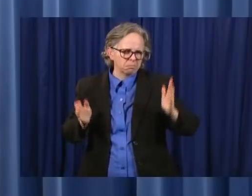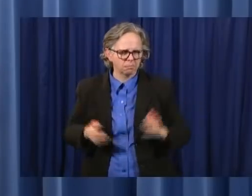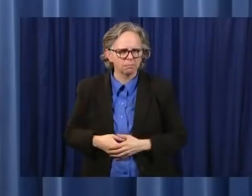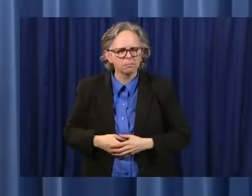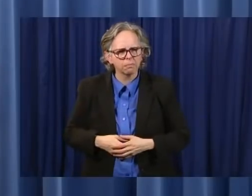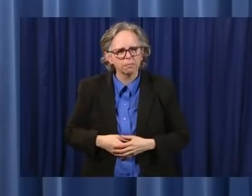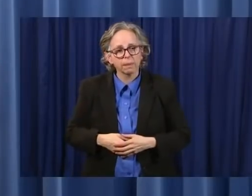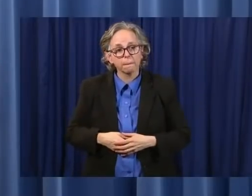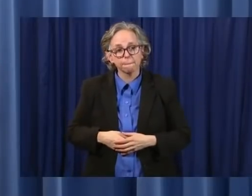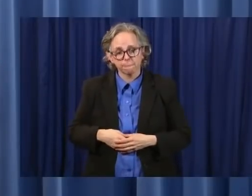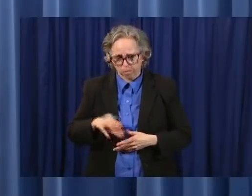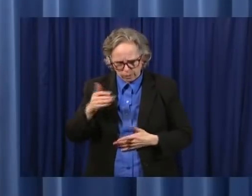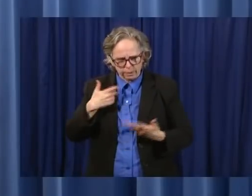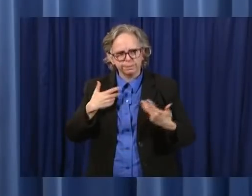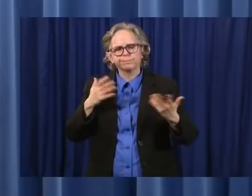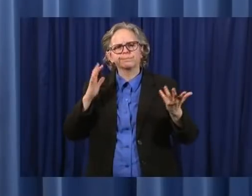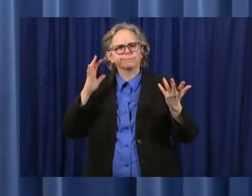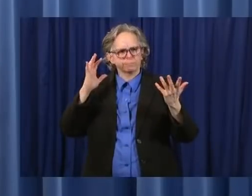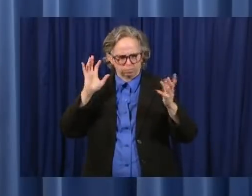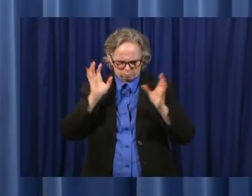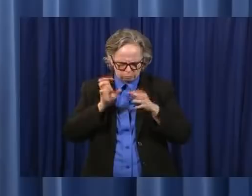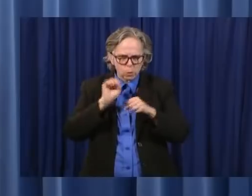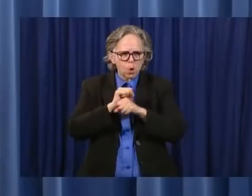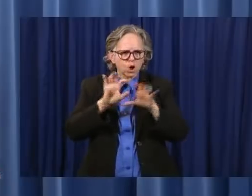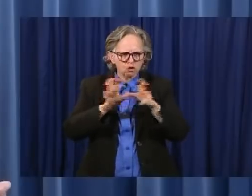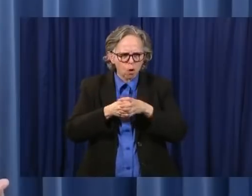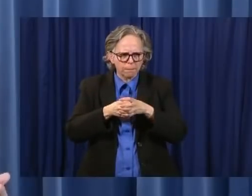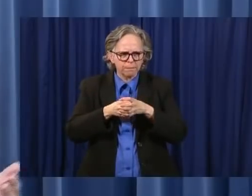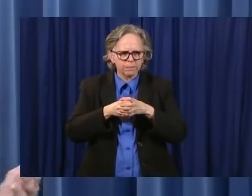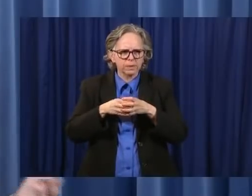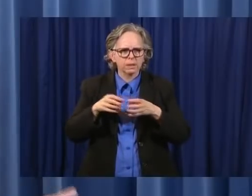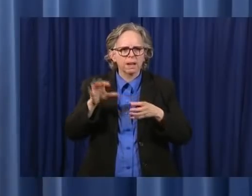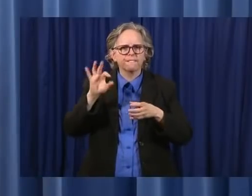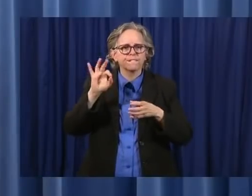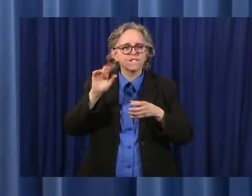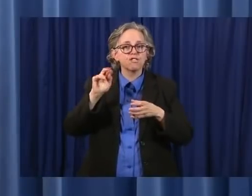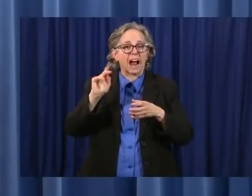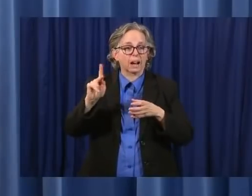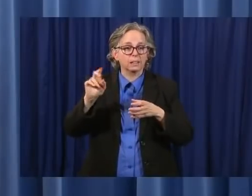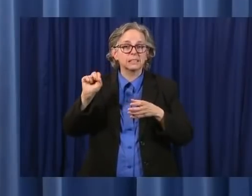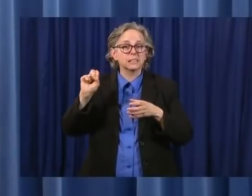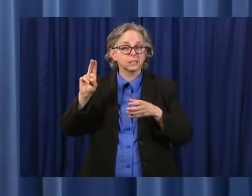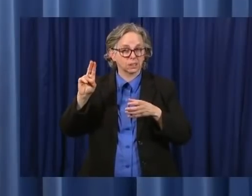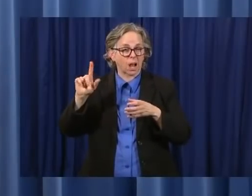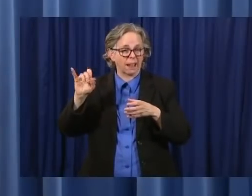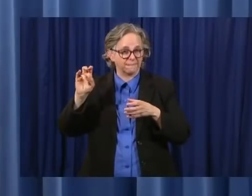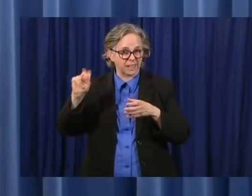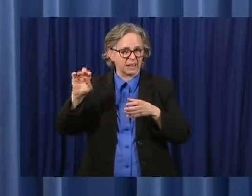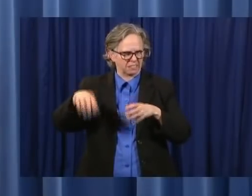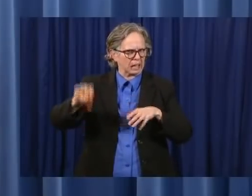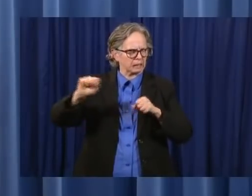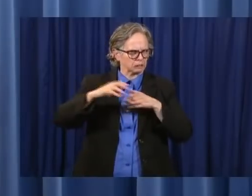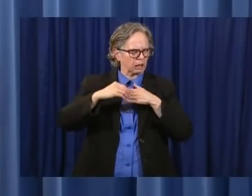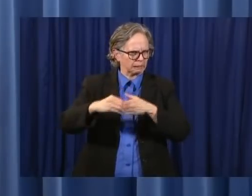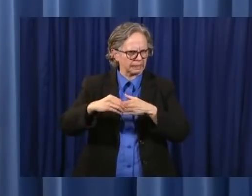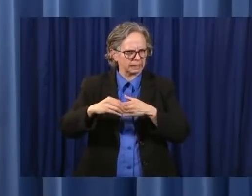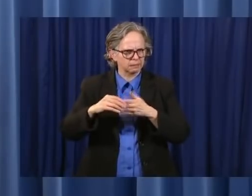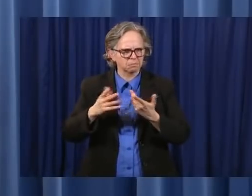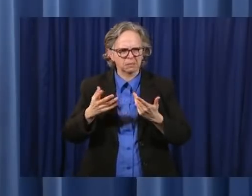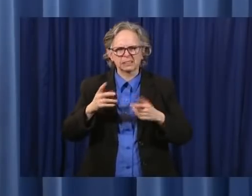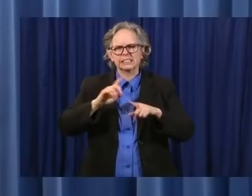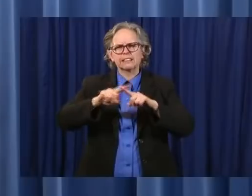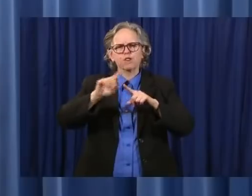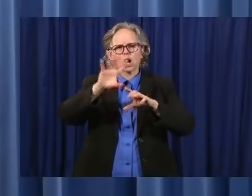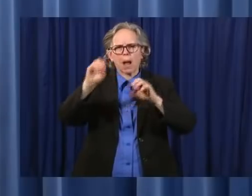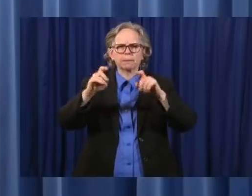working group together, led by Frank Sullivan, but it was not only bigger companies, it was mid-sized companies, smaller companies, and we put